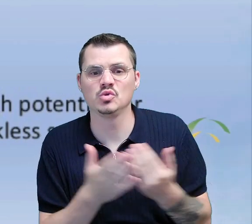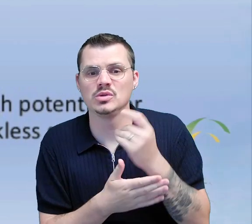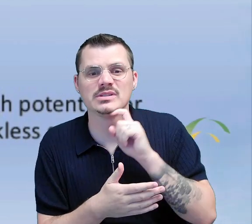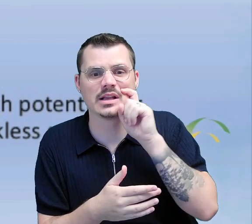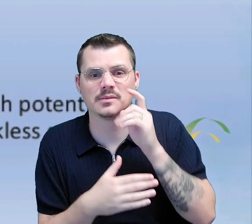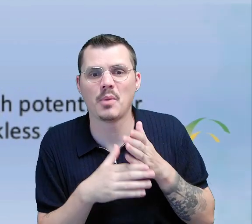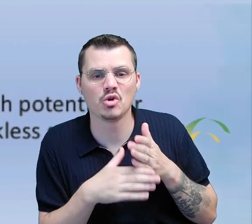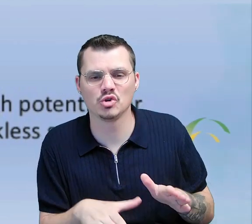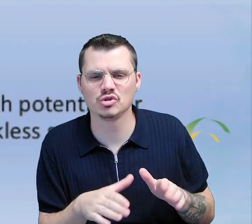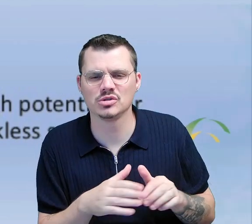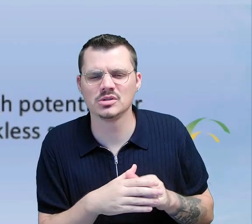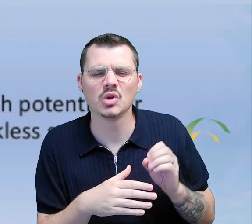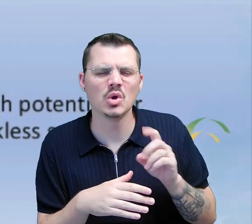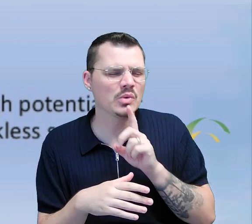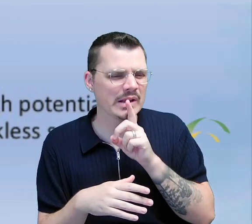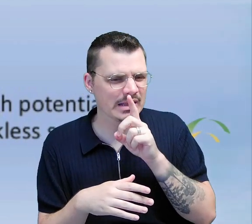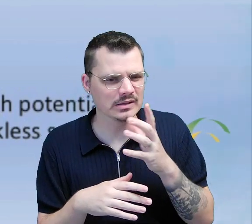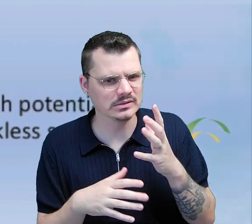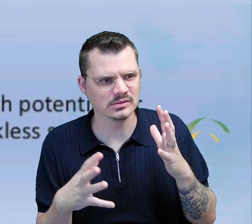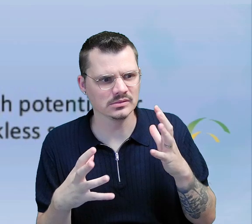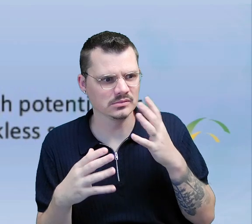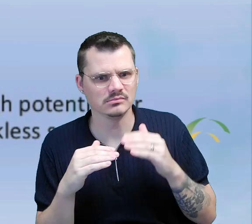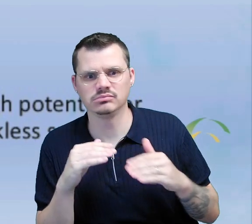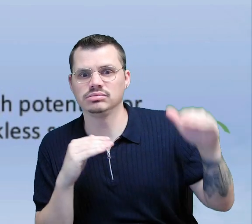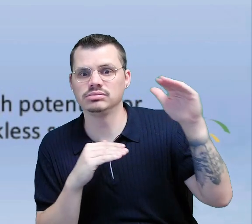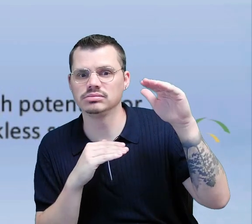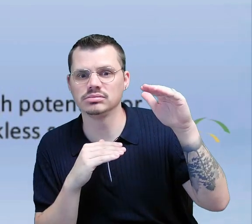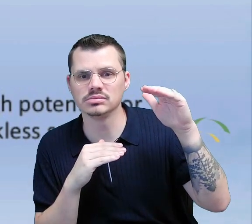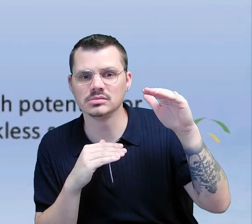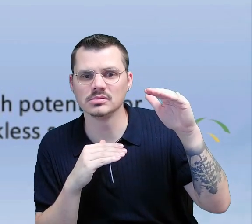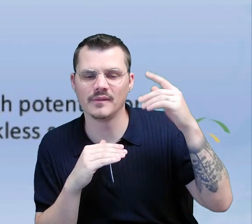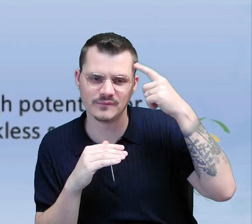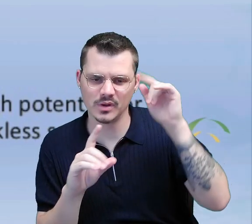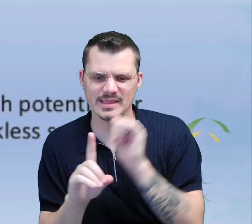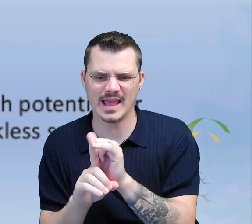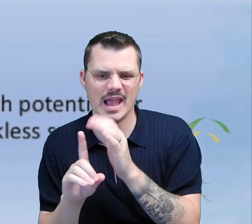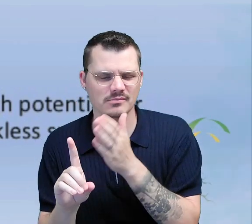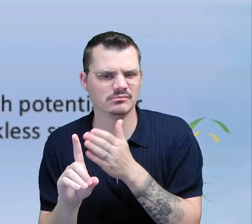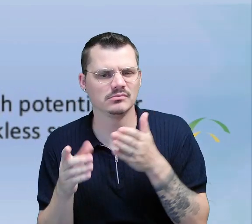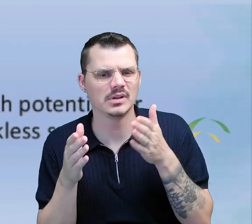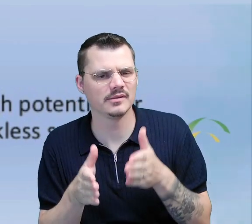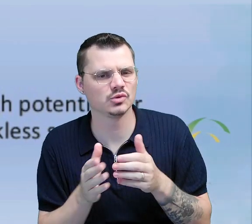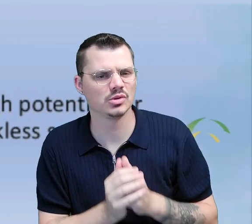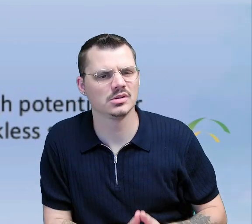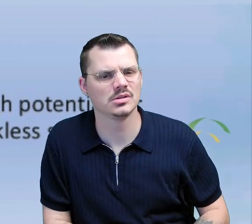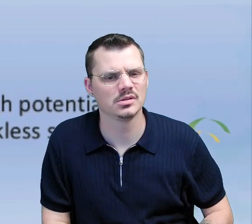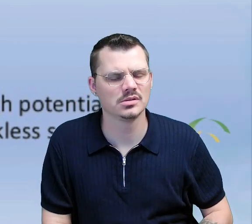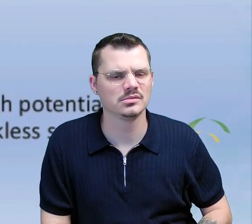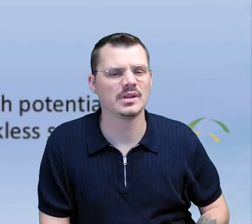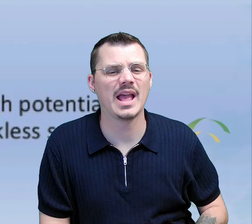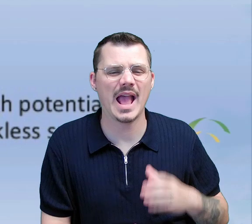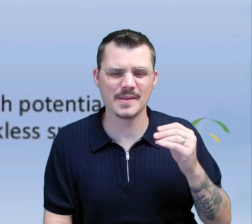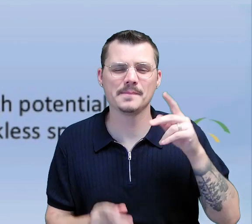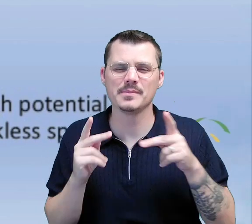sex partners. Really, really extreme for that given individual.